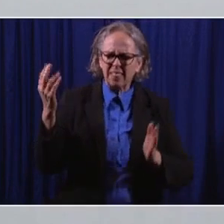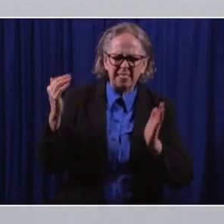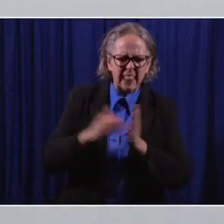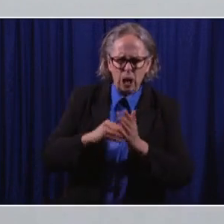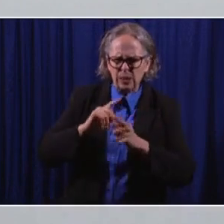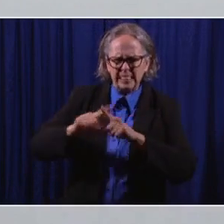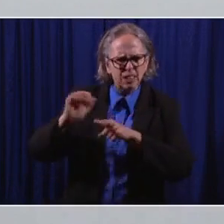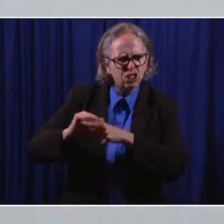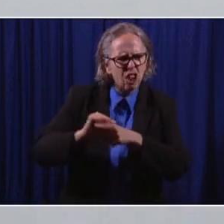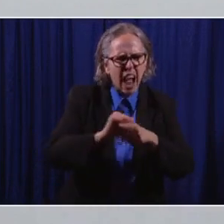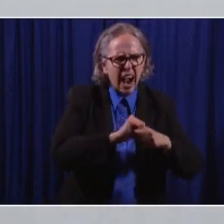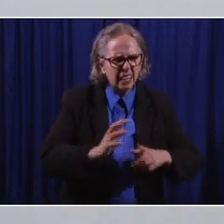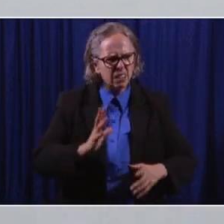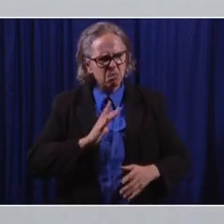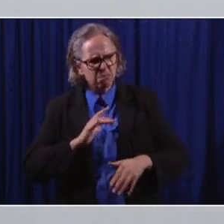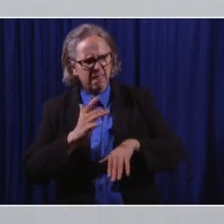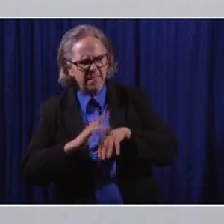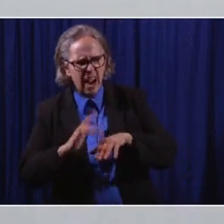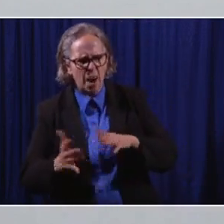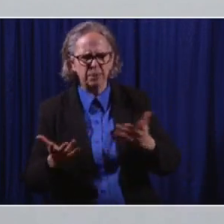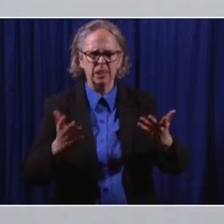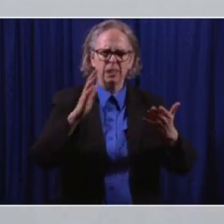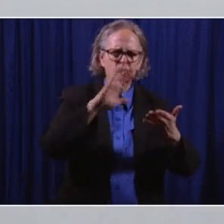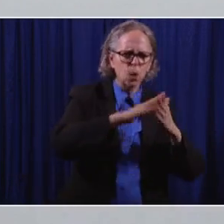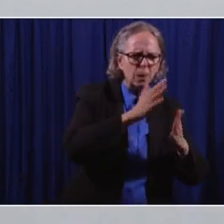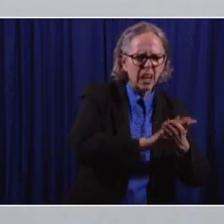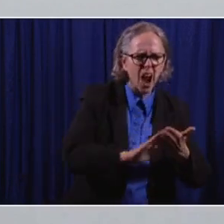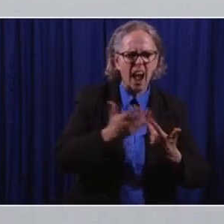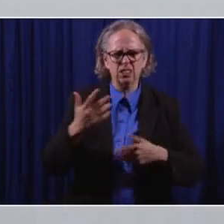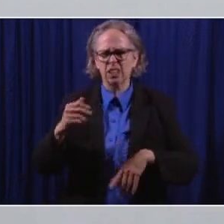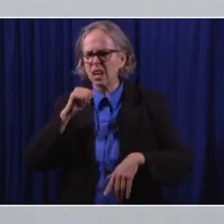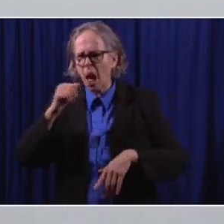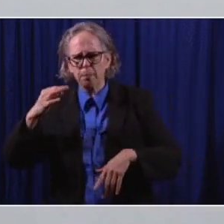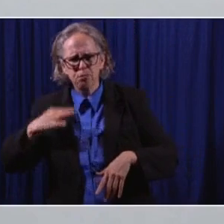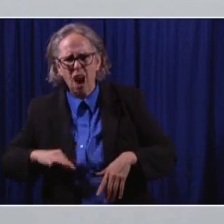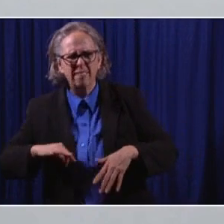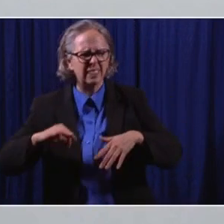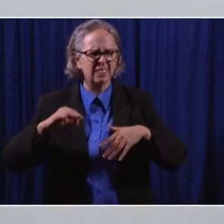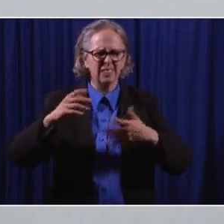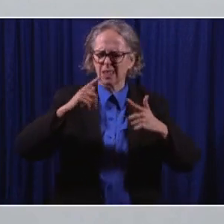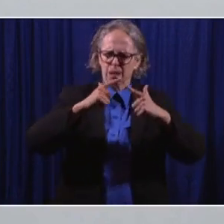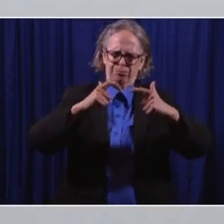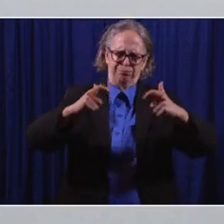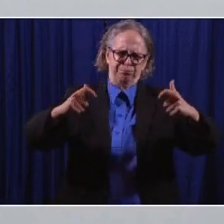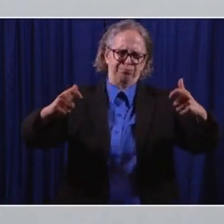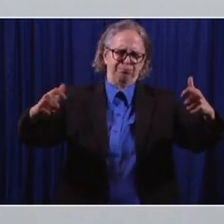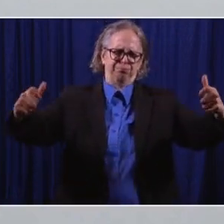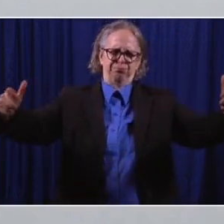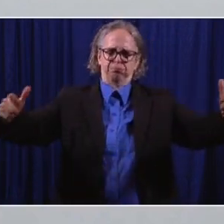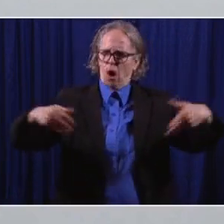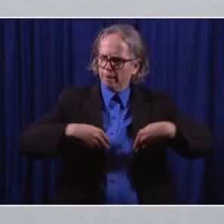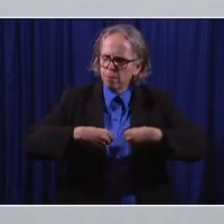centers, private providers, and nonprofits that have received awards to provide these services.